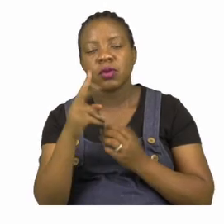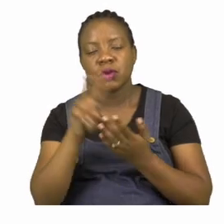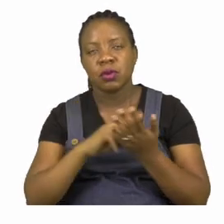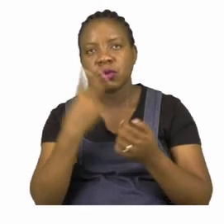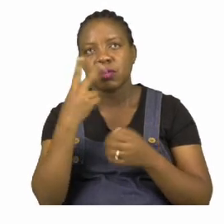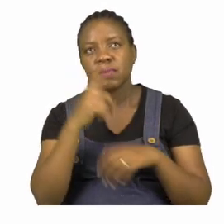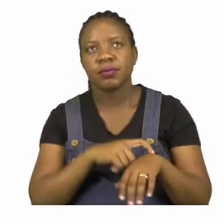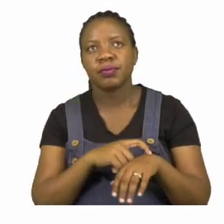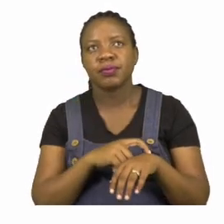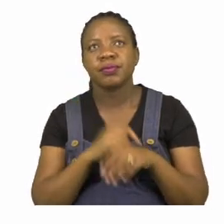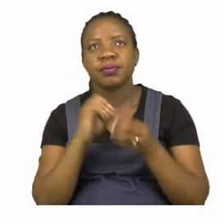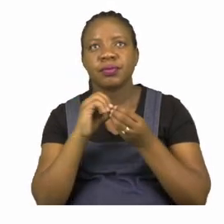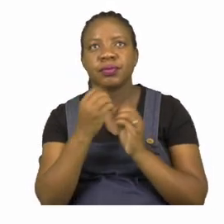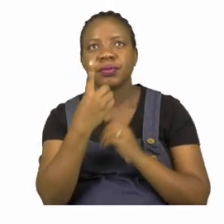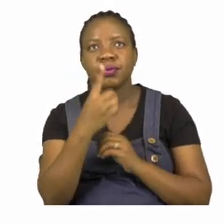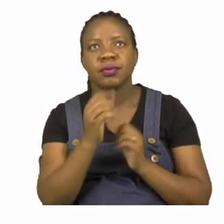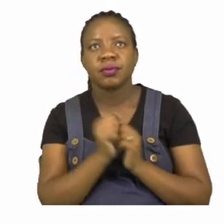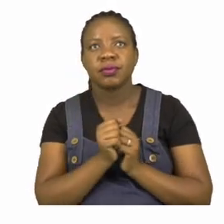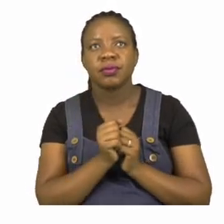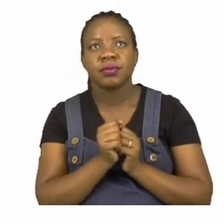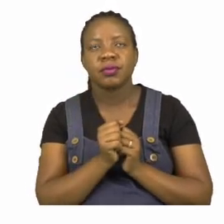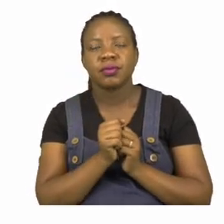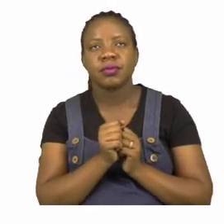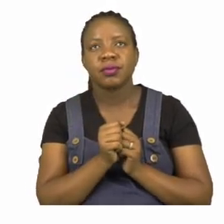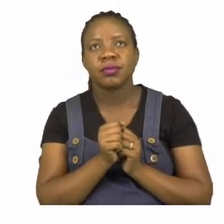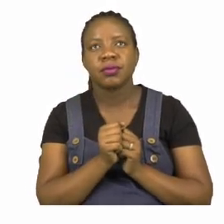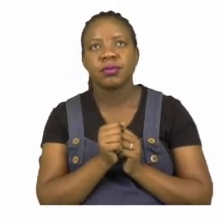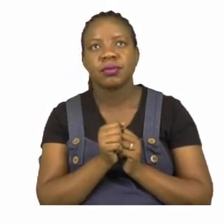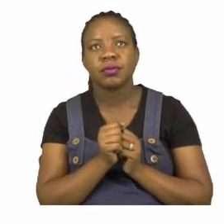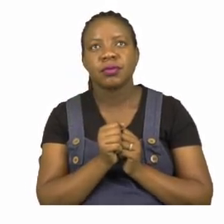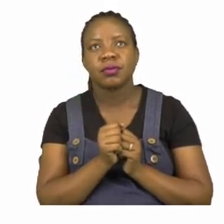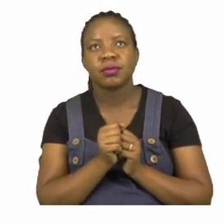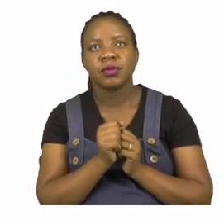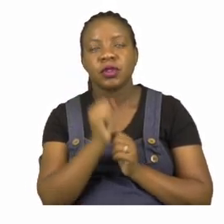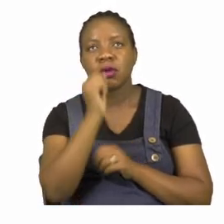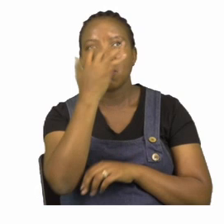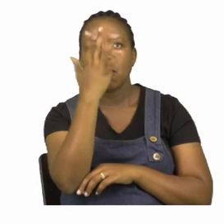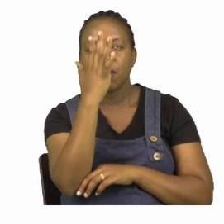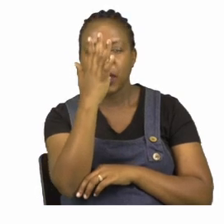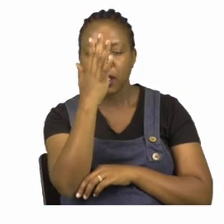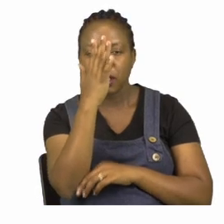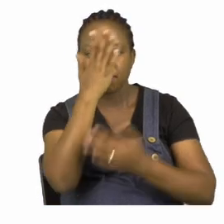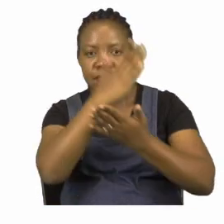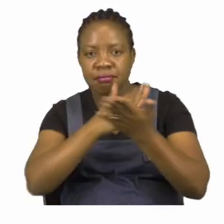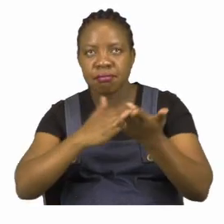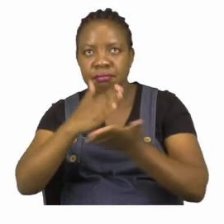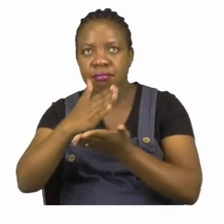says, name the parts of the plant in the story.